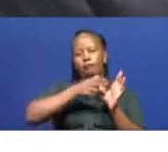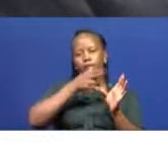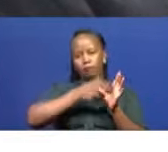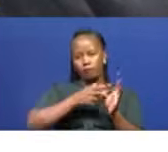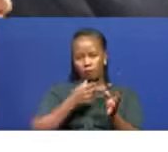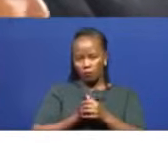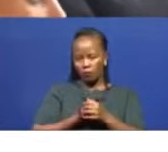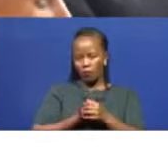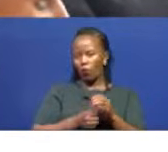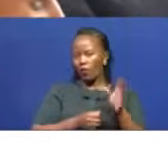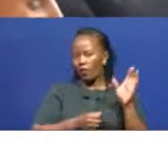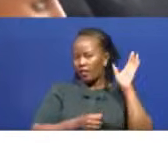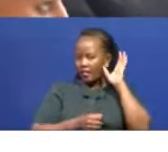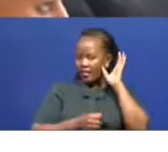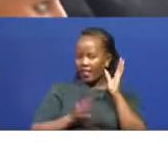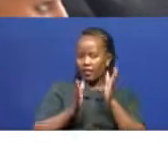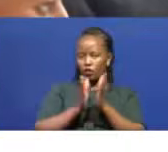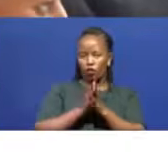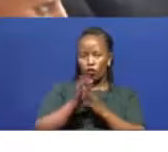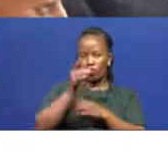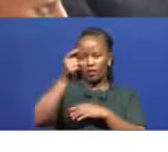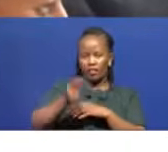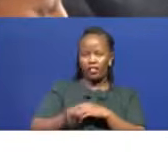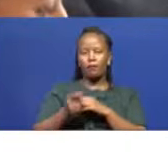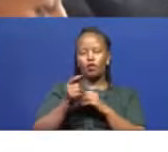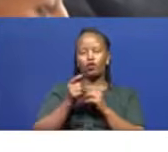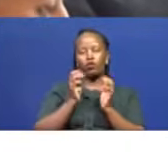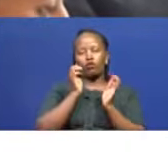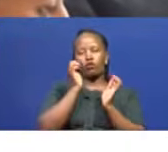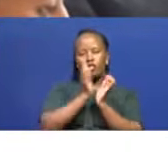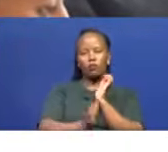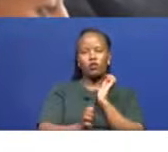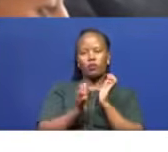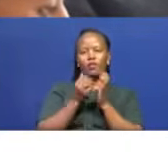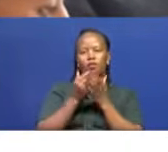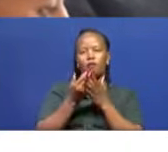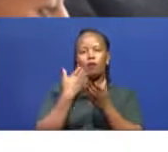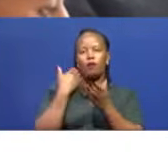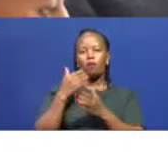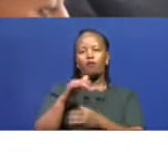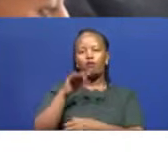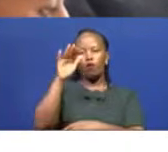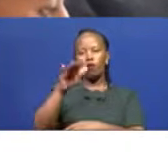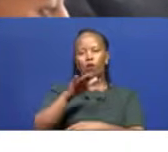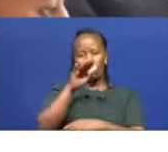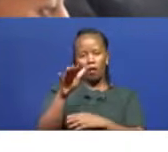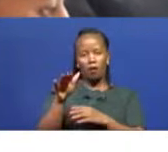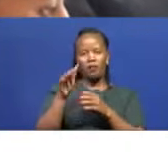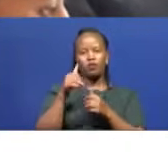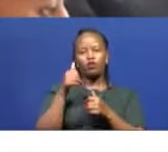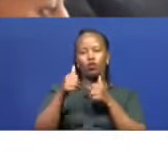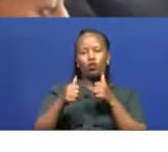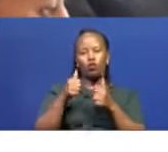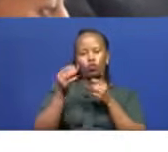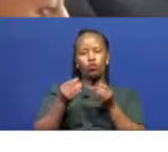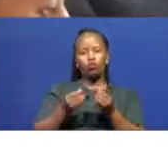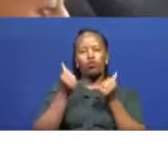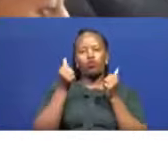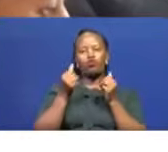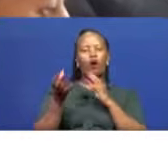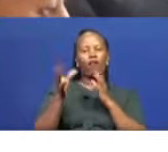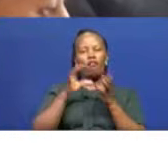the hearing and determination of the impeachment trial before Parliament that will result into a fair,